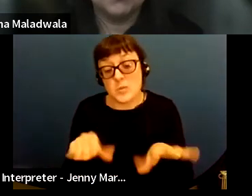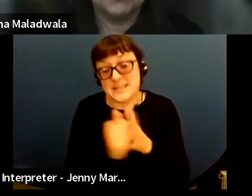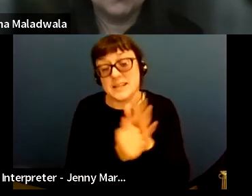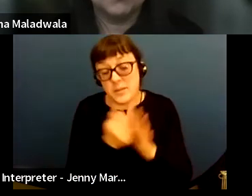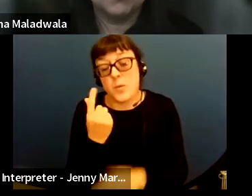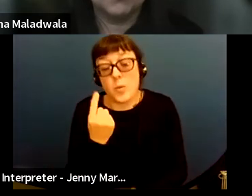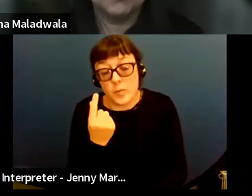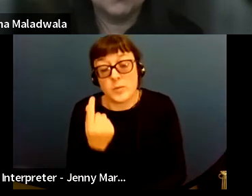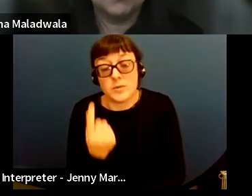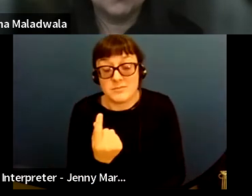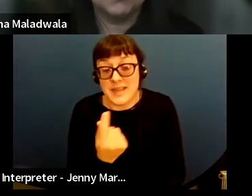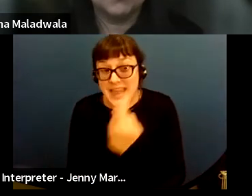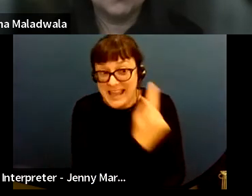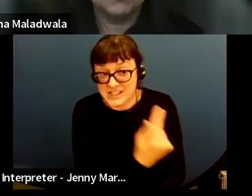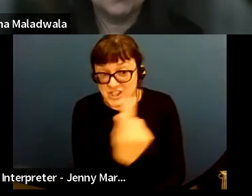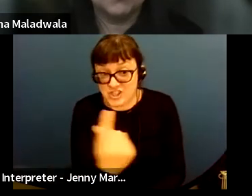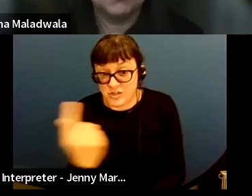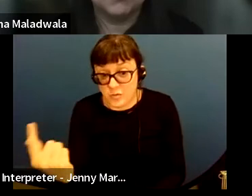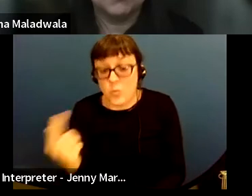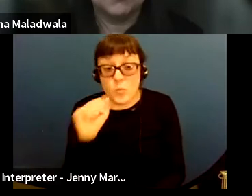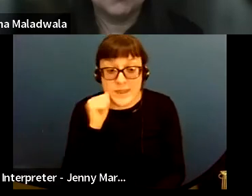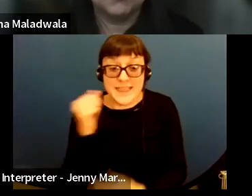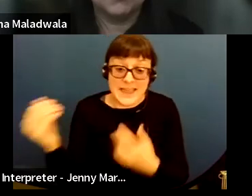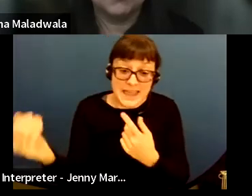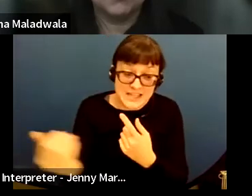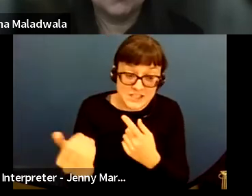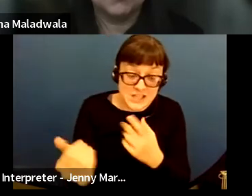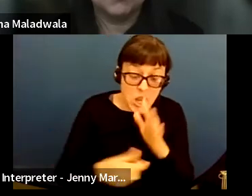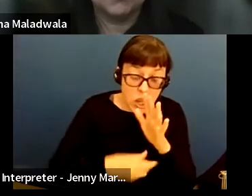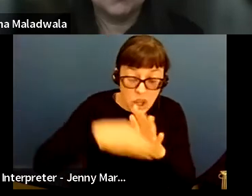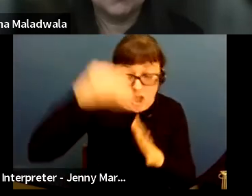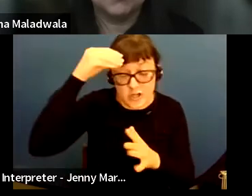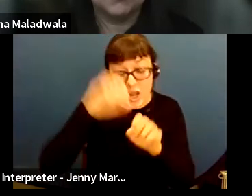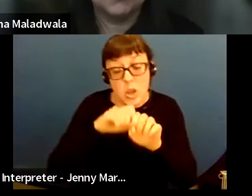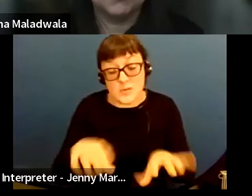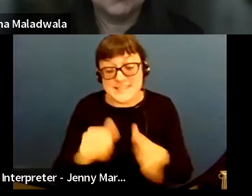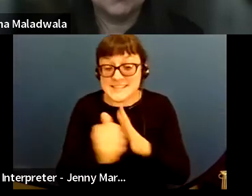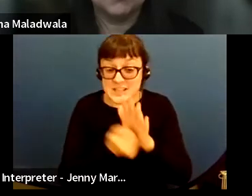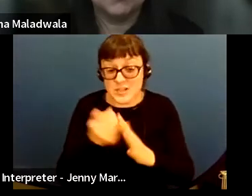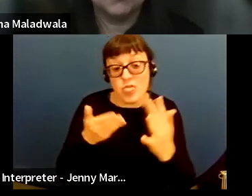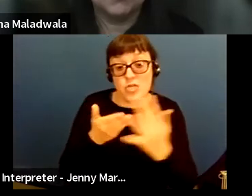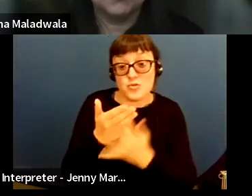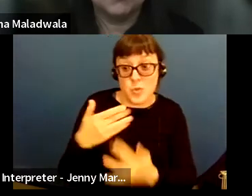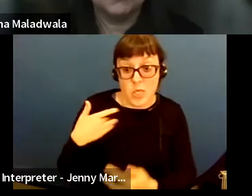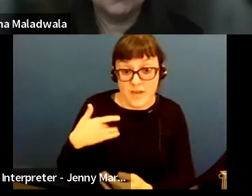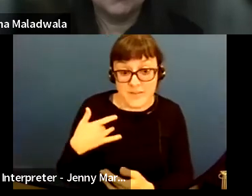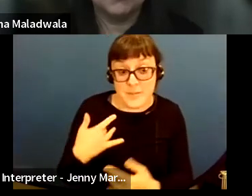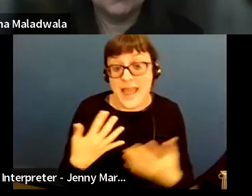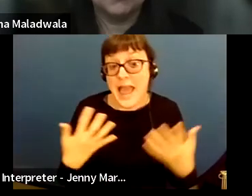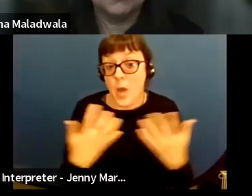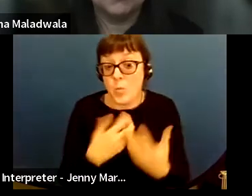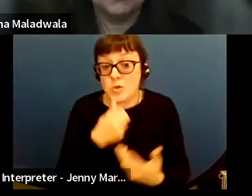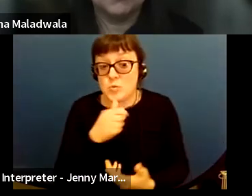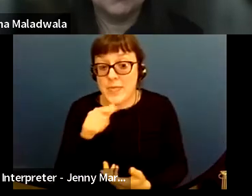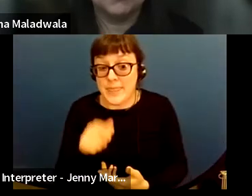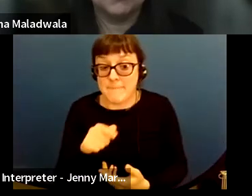will every single one of us, gain and lose skills in our lifetime. But how we systematically put those into educational practices